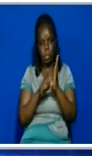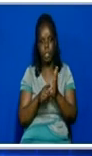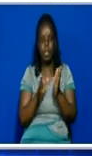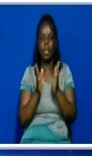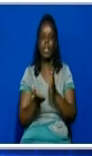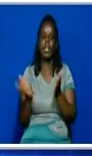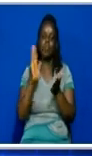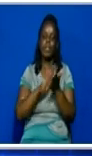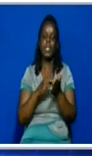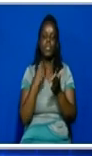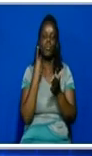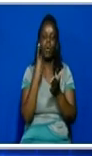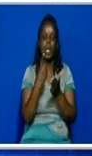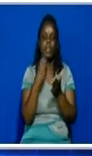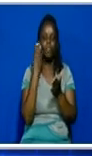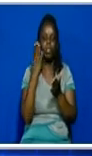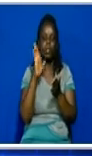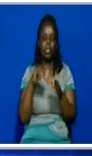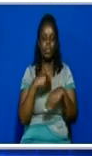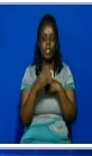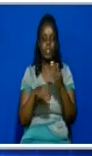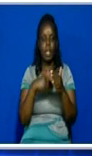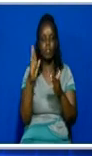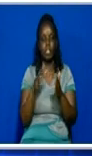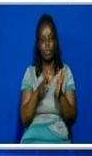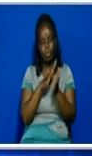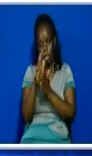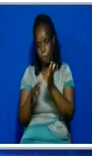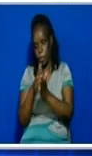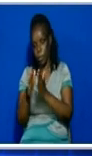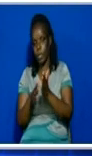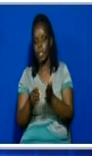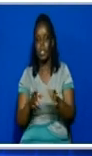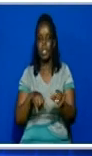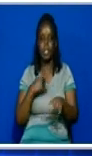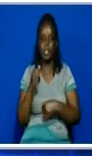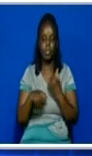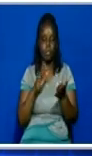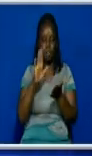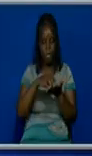be back at 1:45 to give you the afternoon schedule. But for now, enjoy your learning.